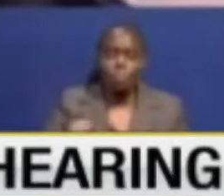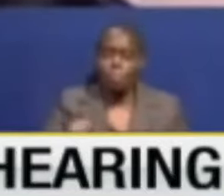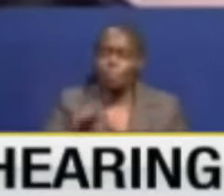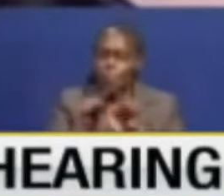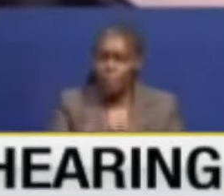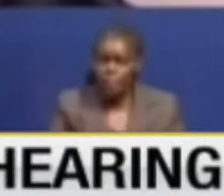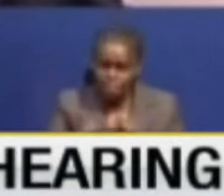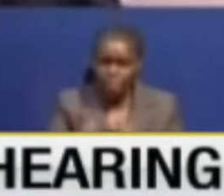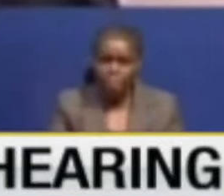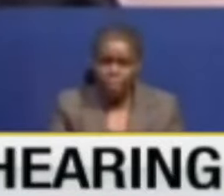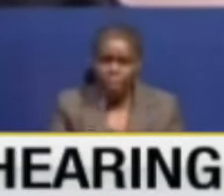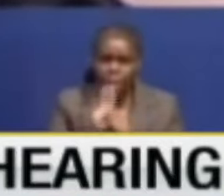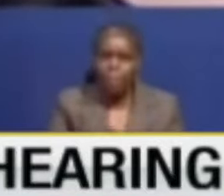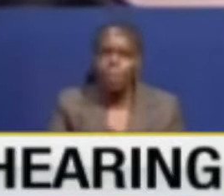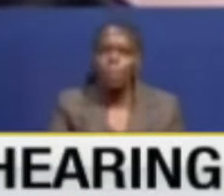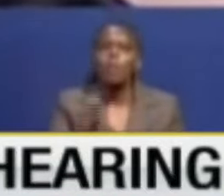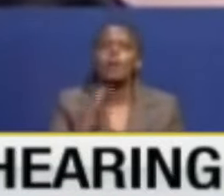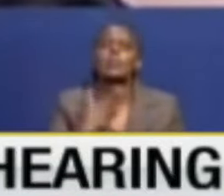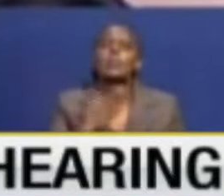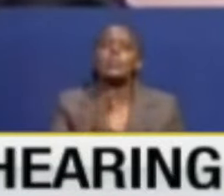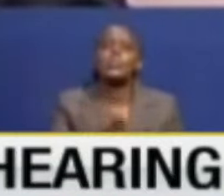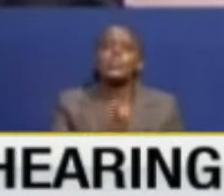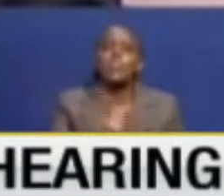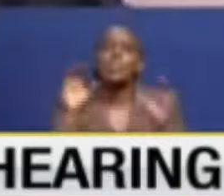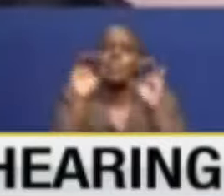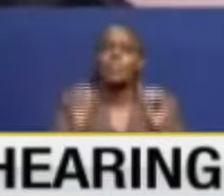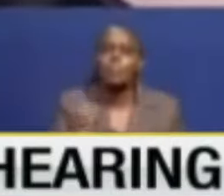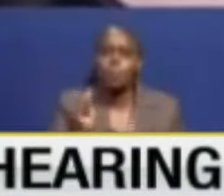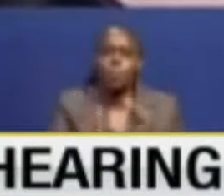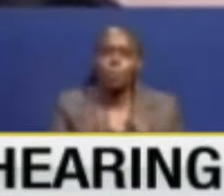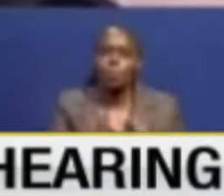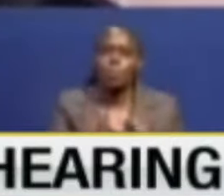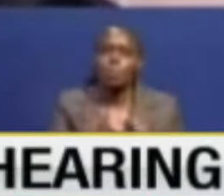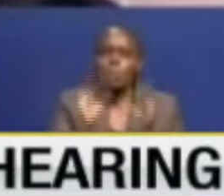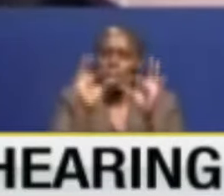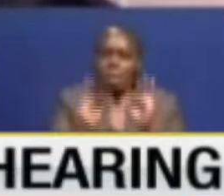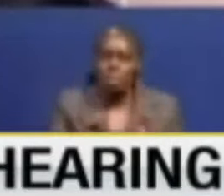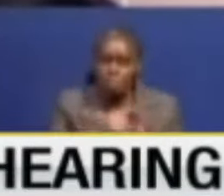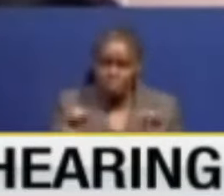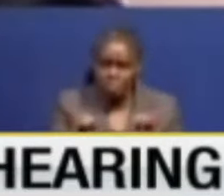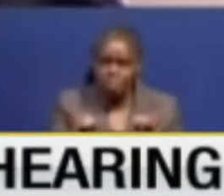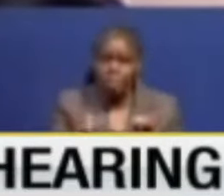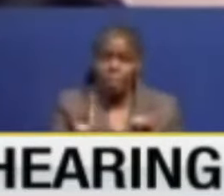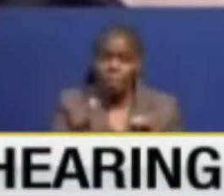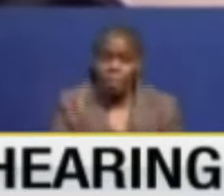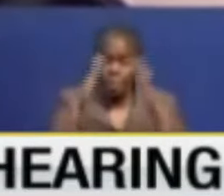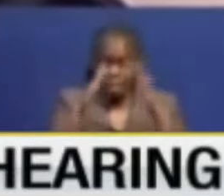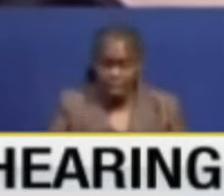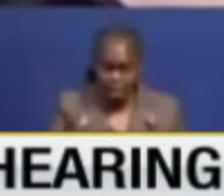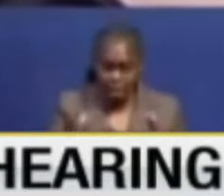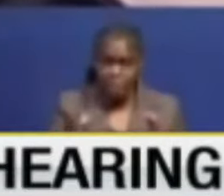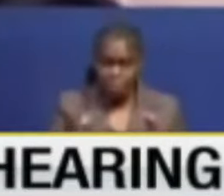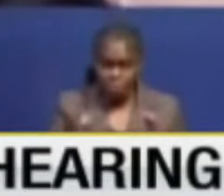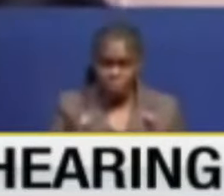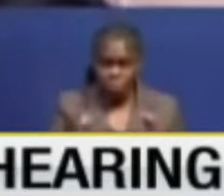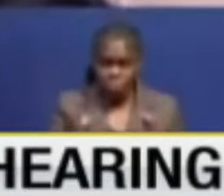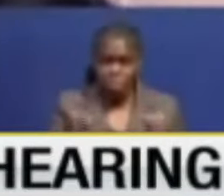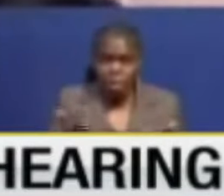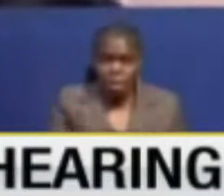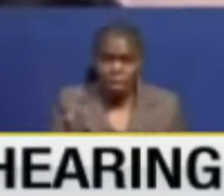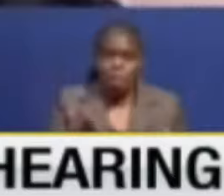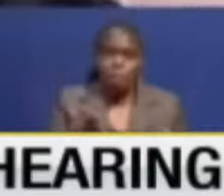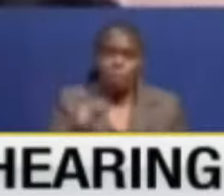They are victimized because she wants to maintain a system that is not accountable. This house has recently